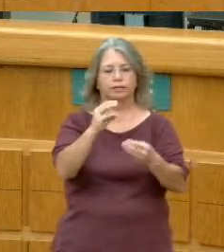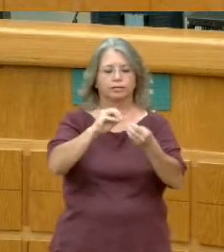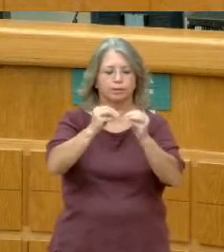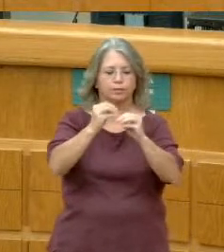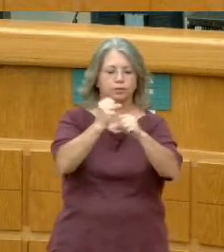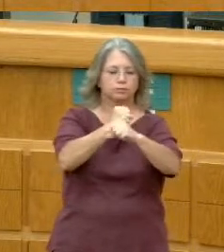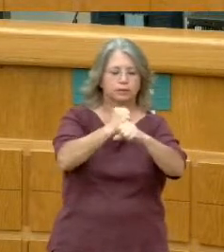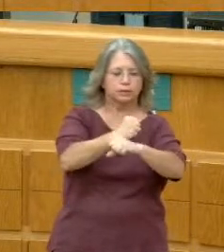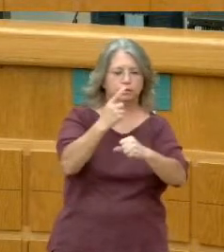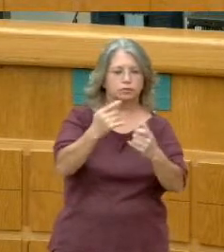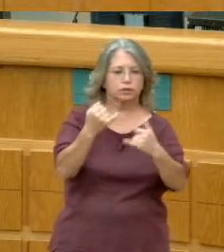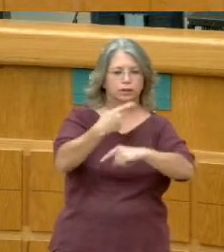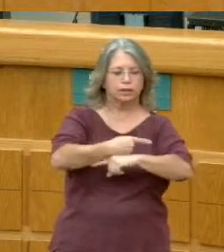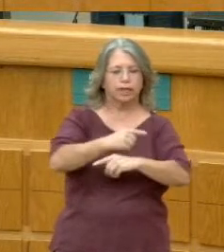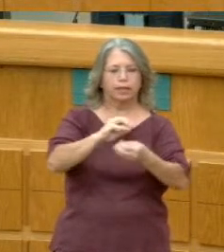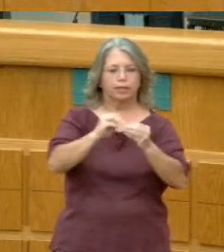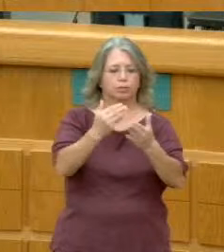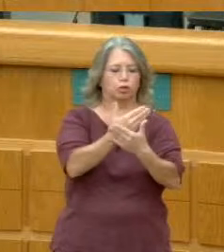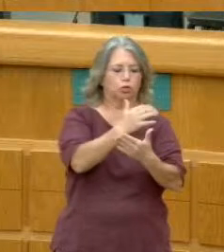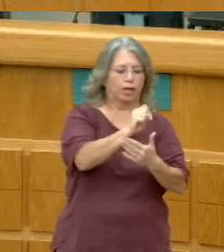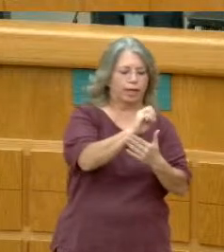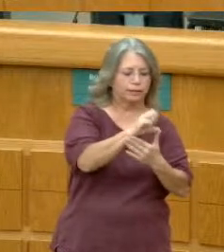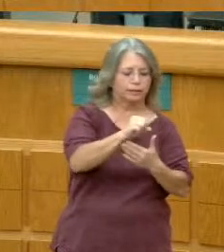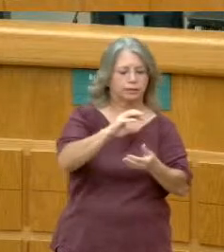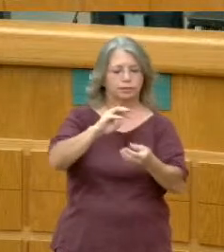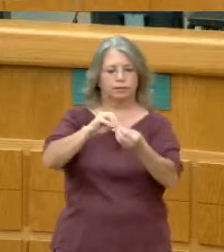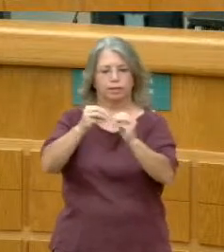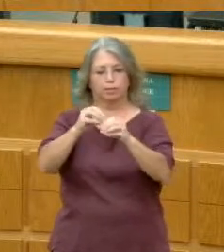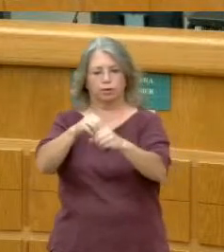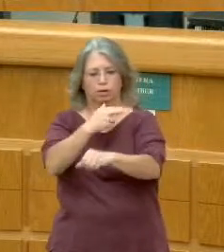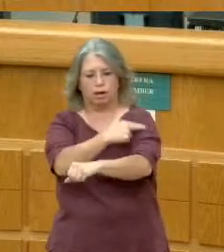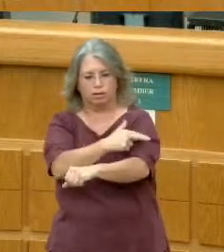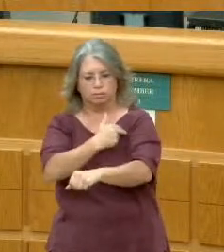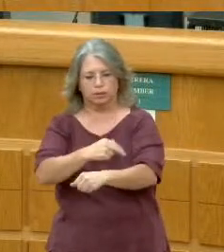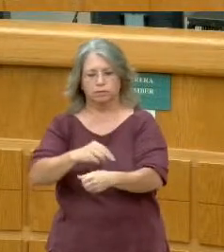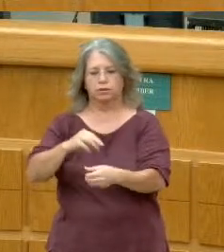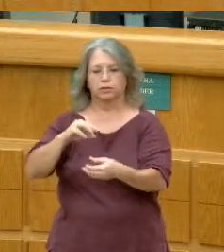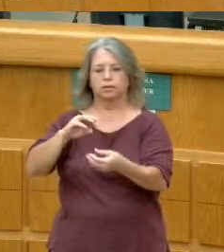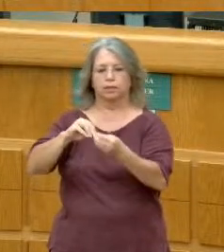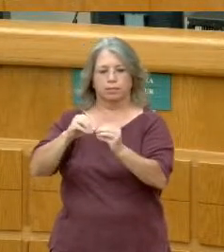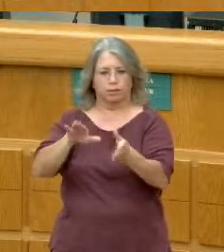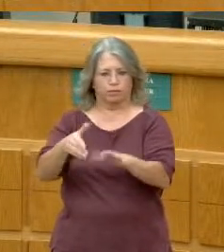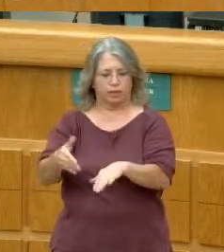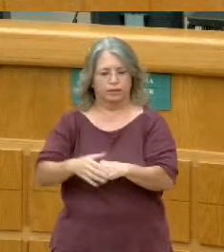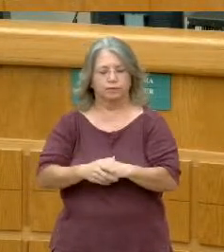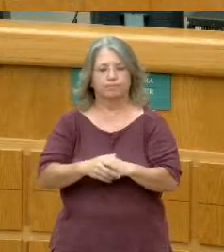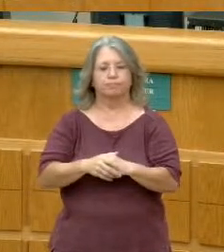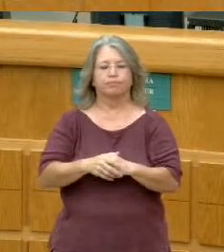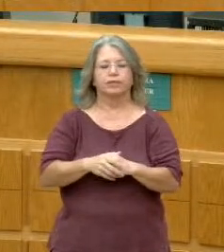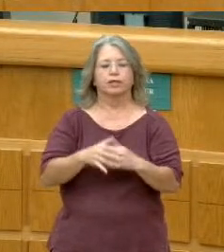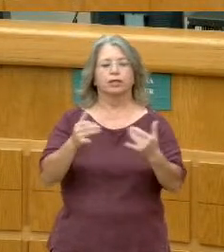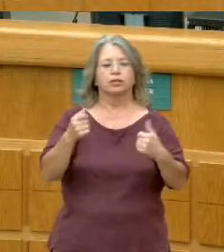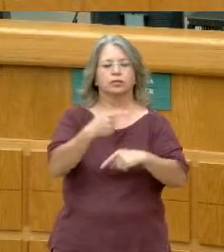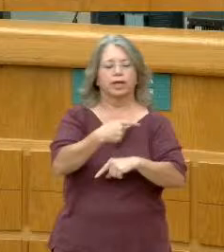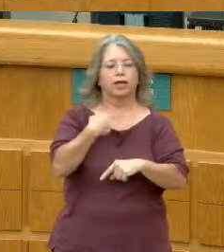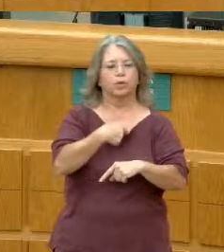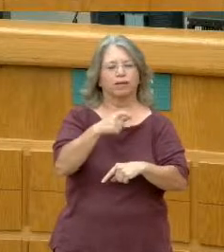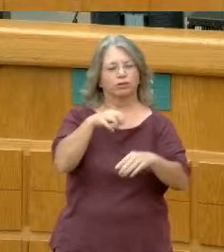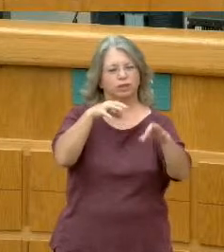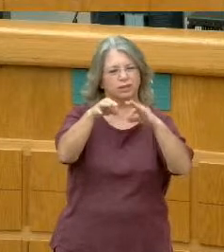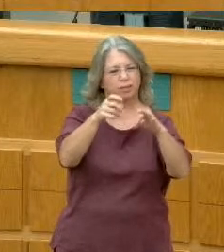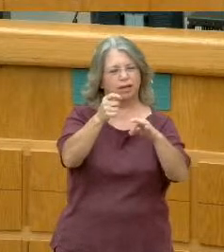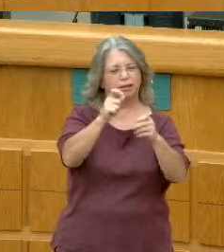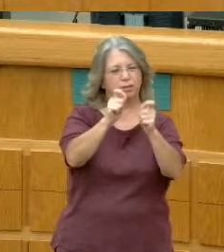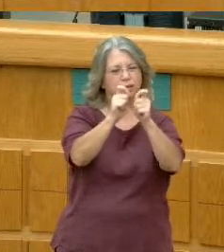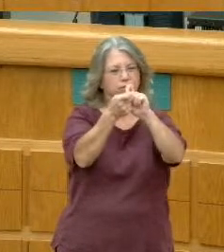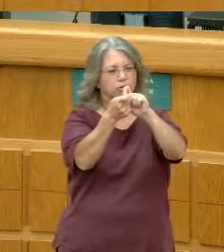number of new cases, number of hospitalizations, number of deaths. And today we have to explain a little bit of an anomaly in the